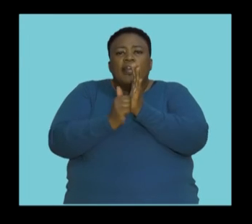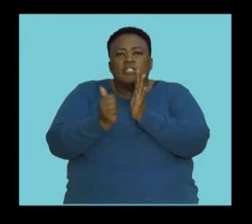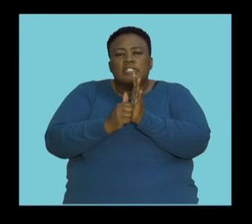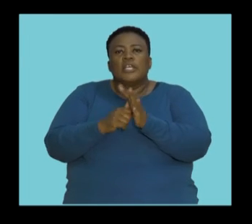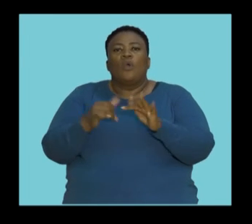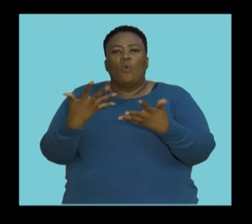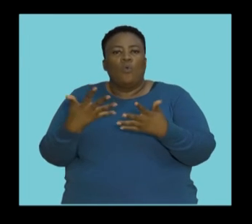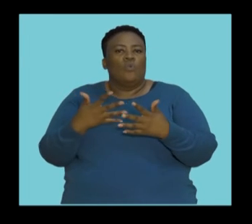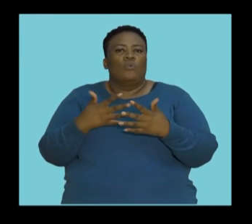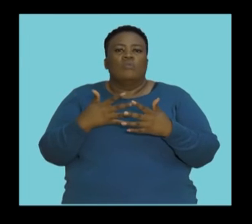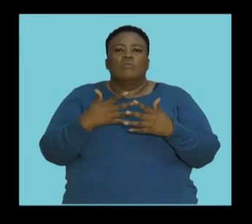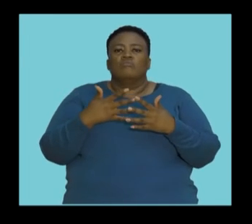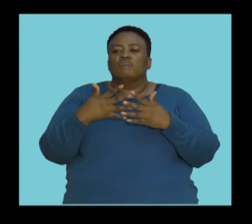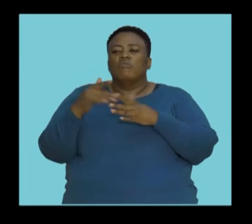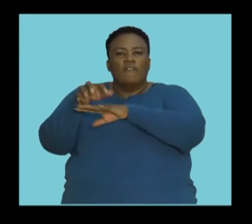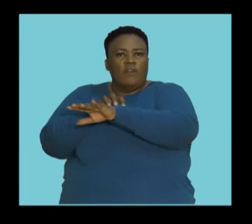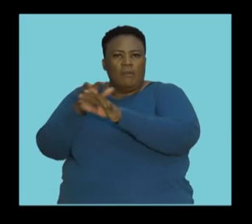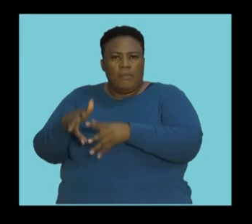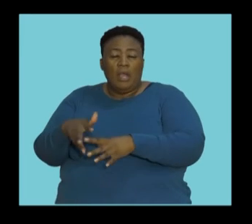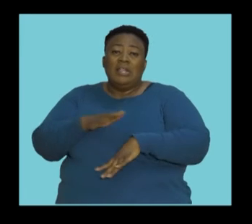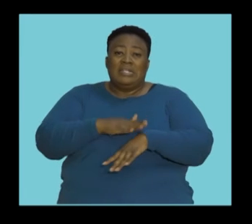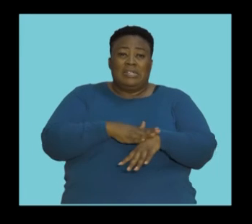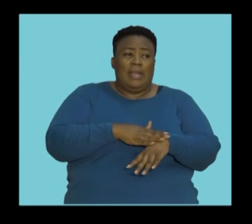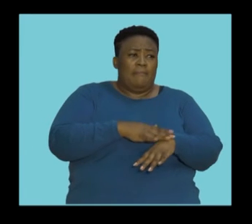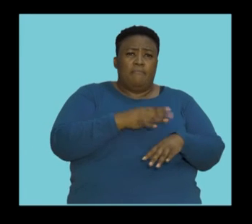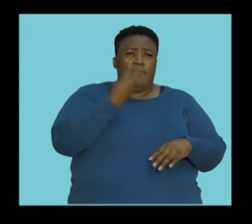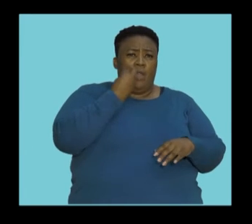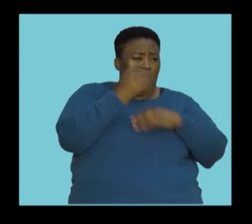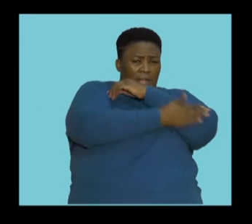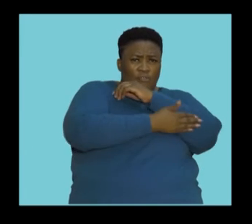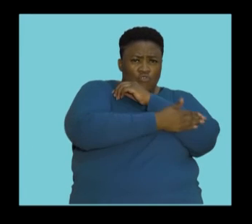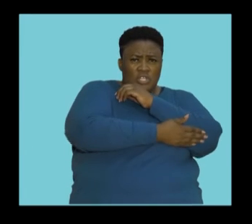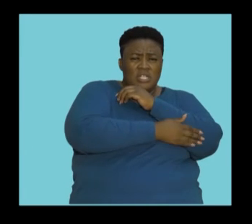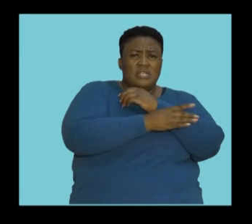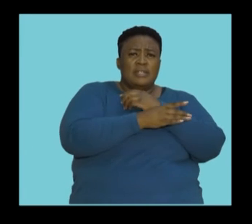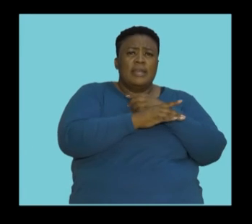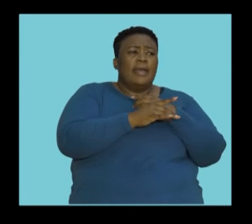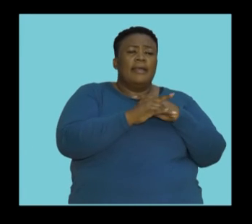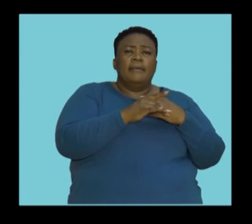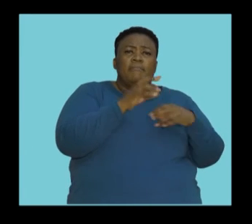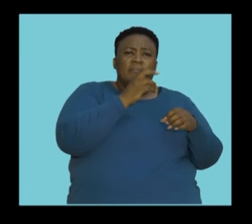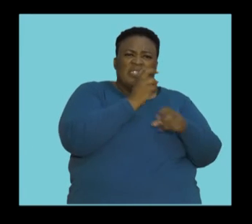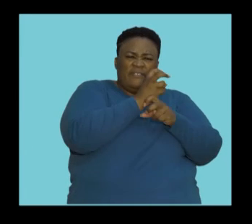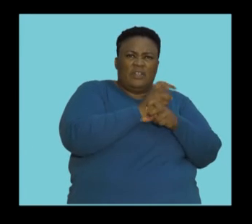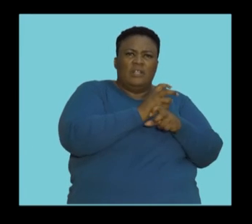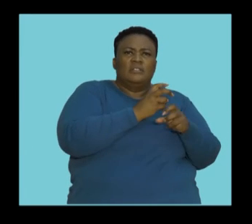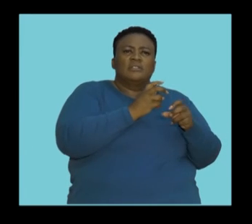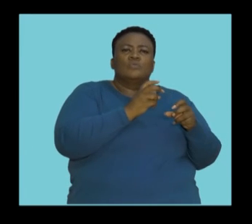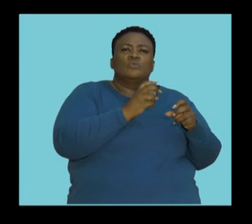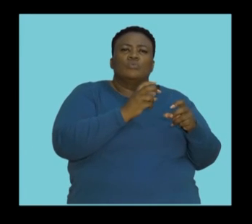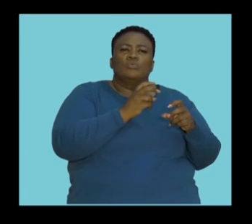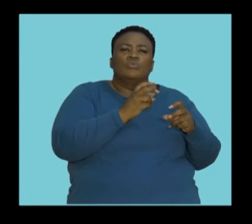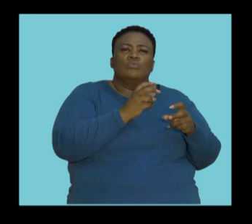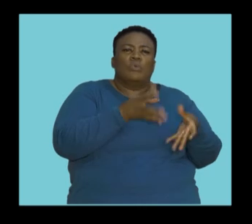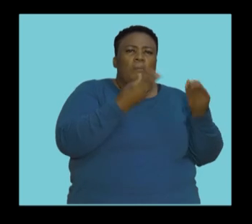or by subsistence farmers. So when a country is experiencing poor availability of food, the tendency to waste food